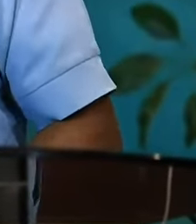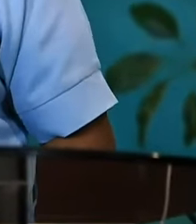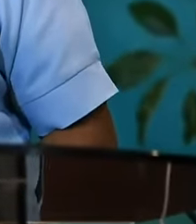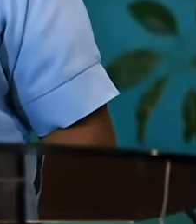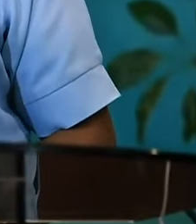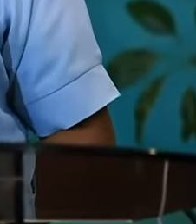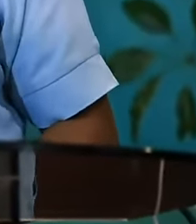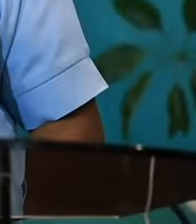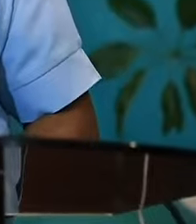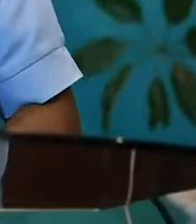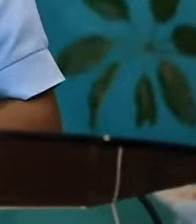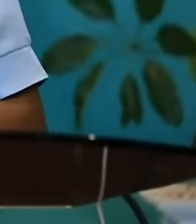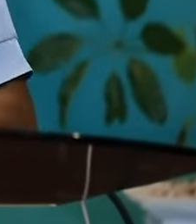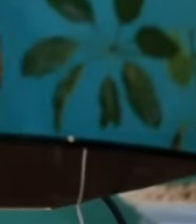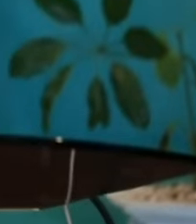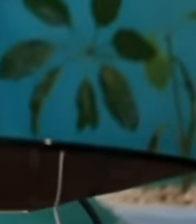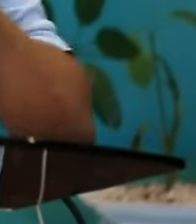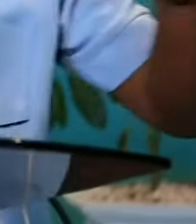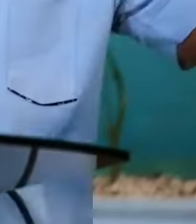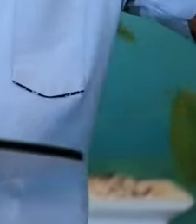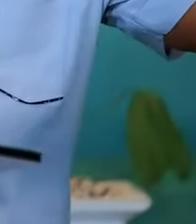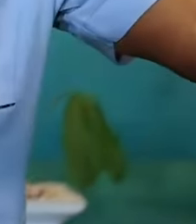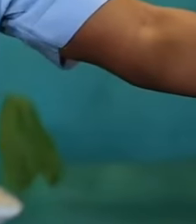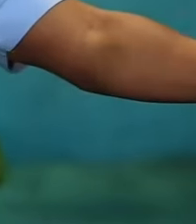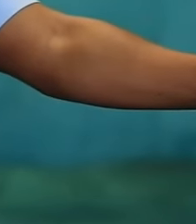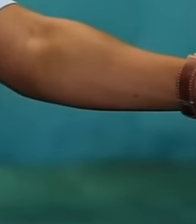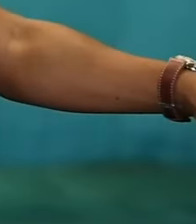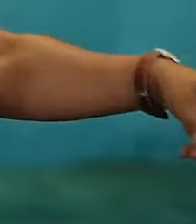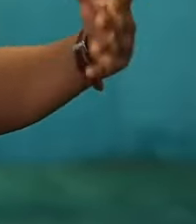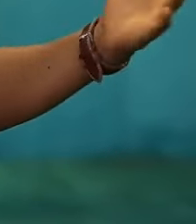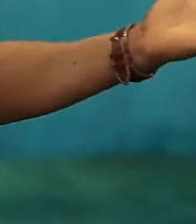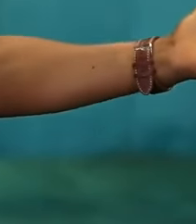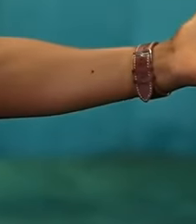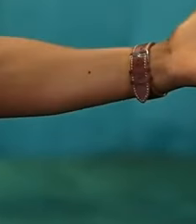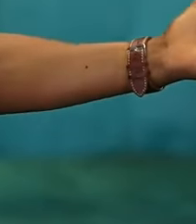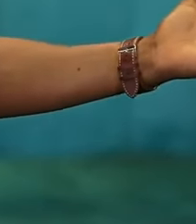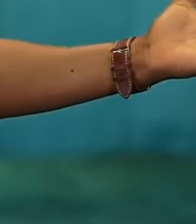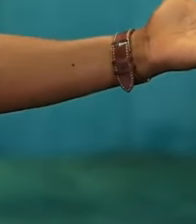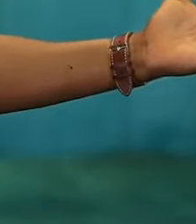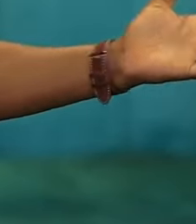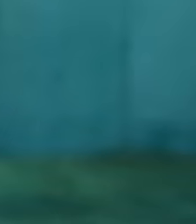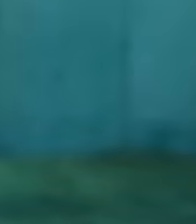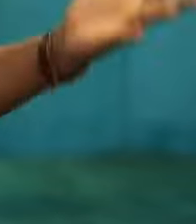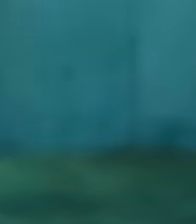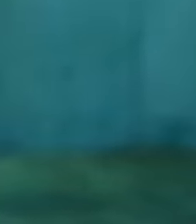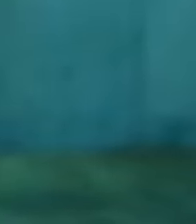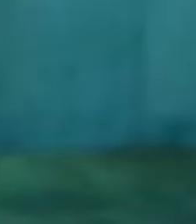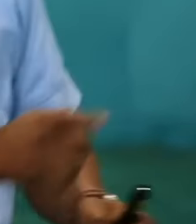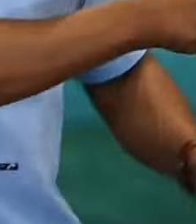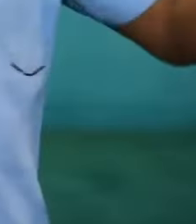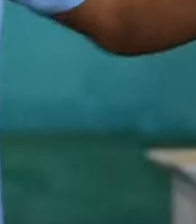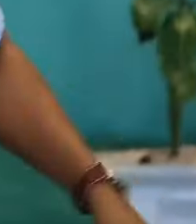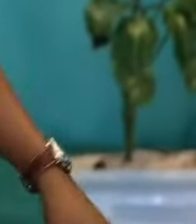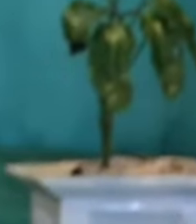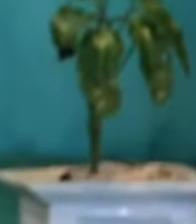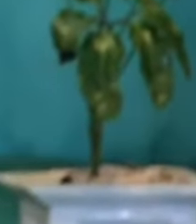work hard and smart. I'm not saying luxury. Sometimes the young women, the expectations is so high. If